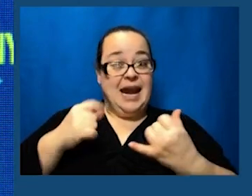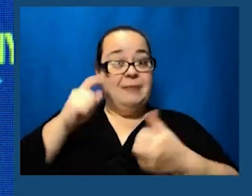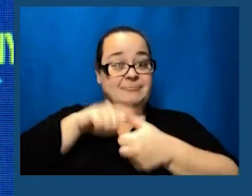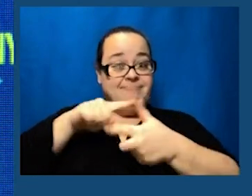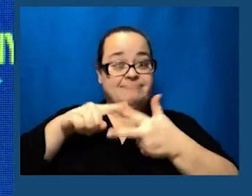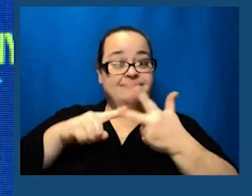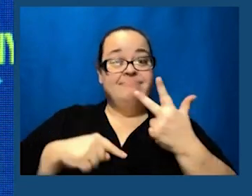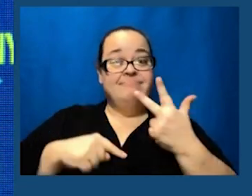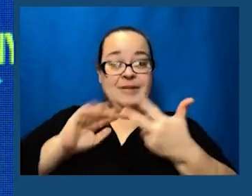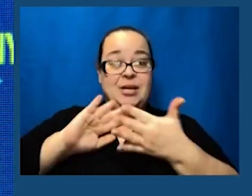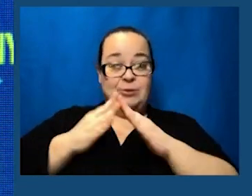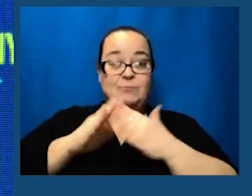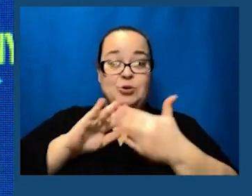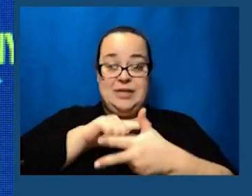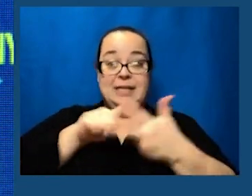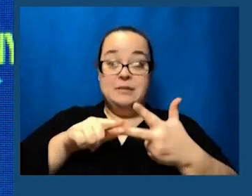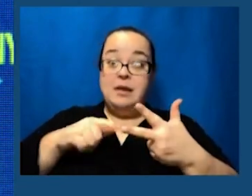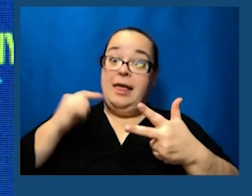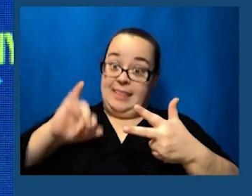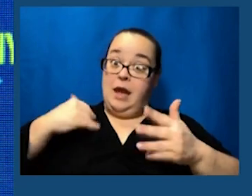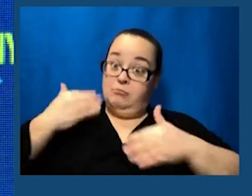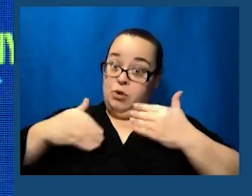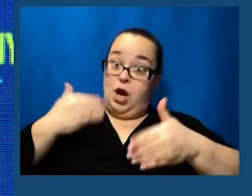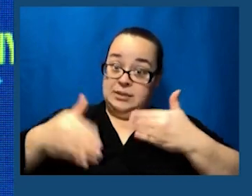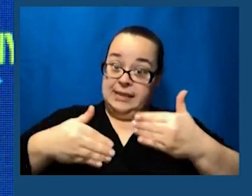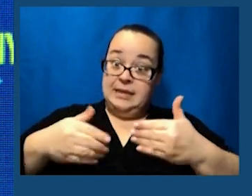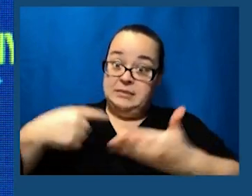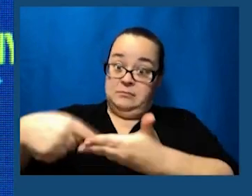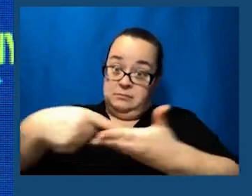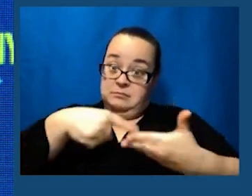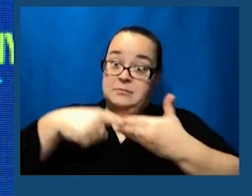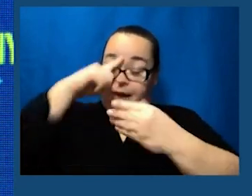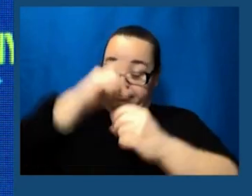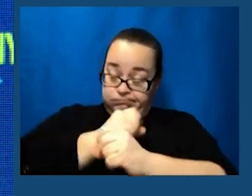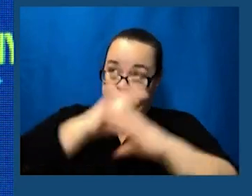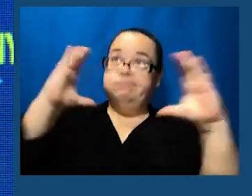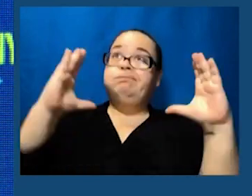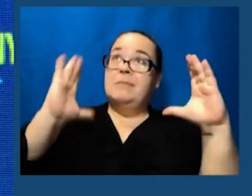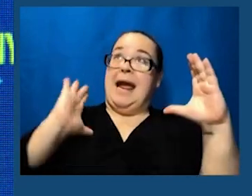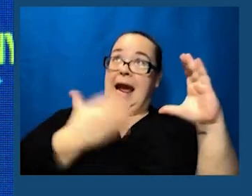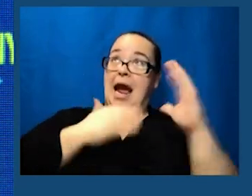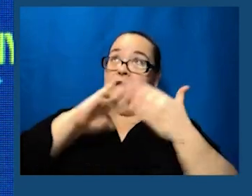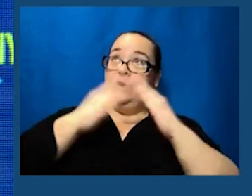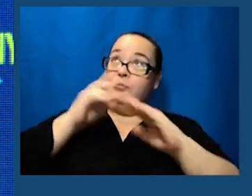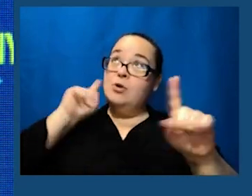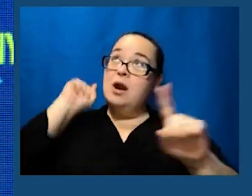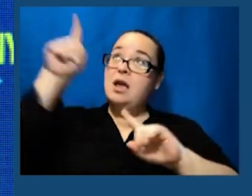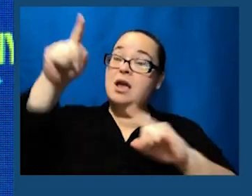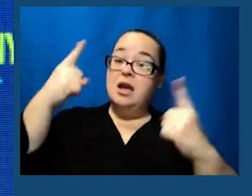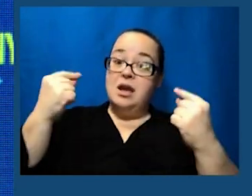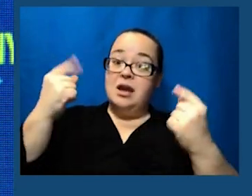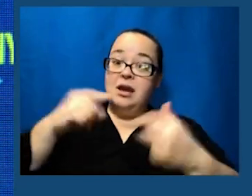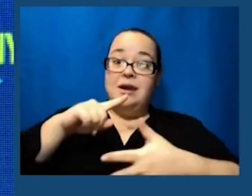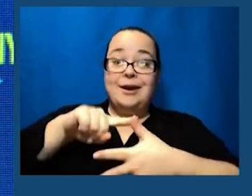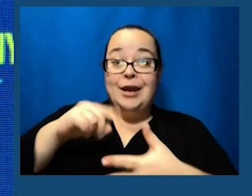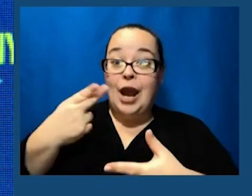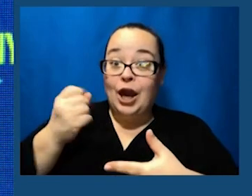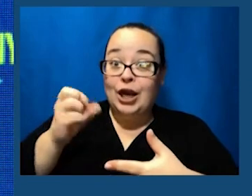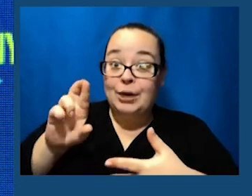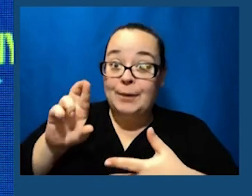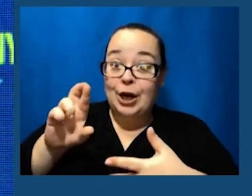come up with a vision, know what they want their community to look like in the future, and starting with the village of Herkimer winning $10